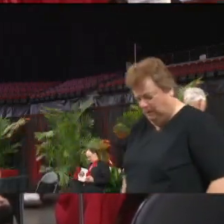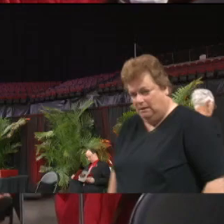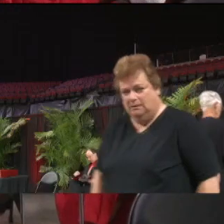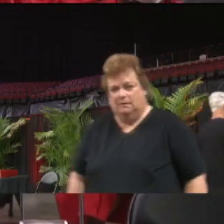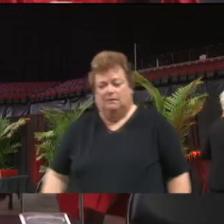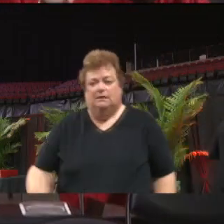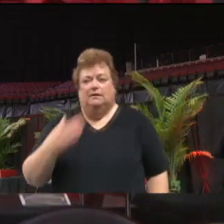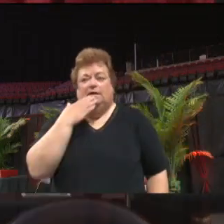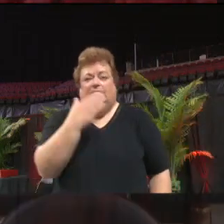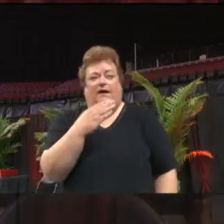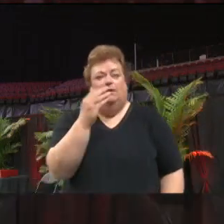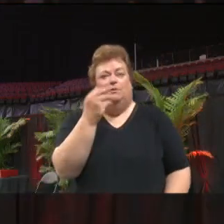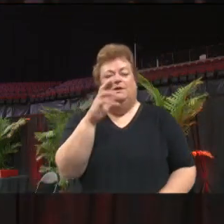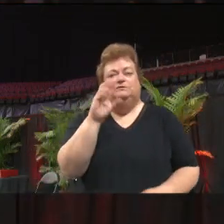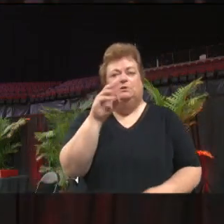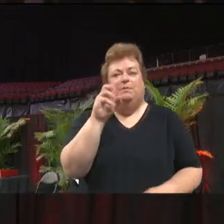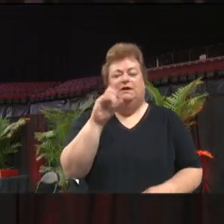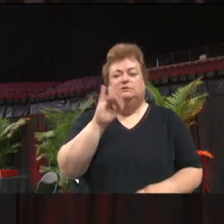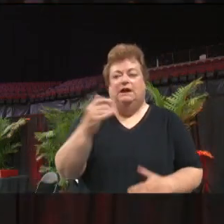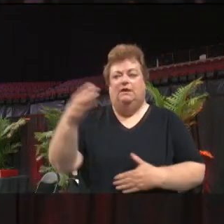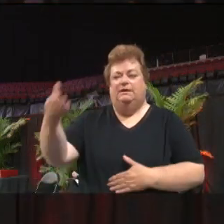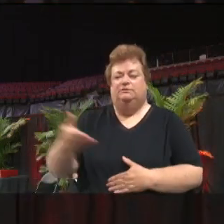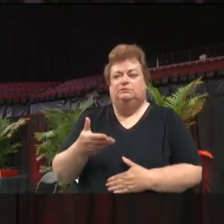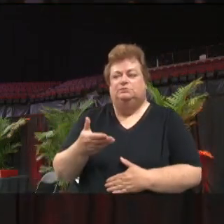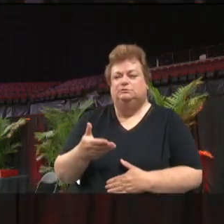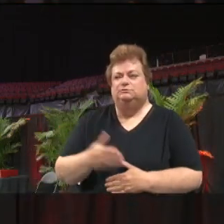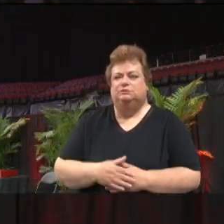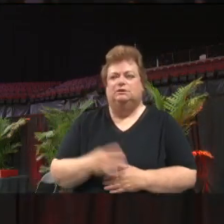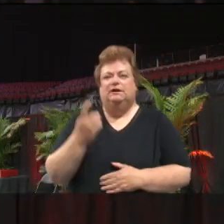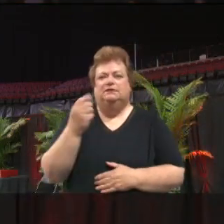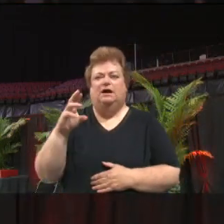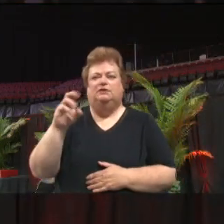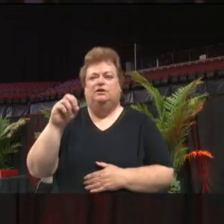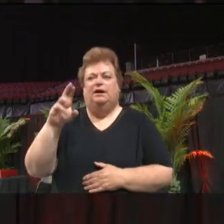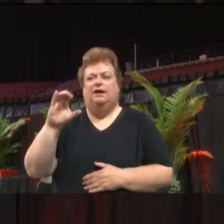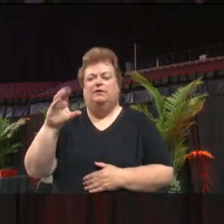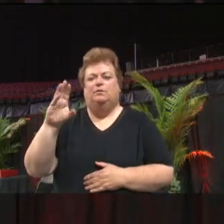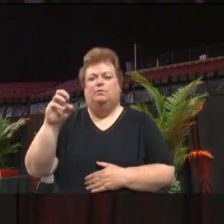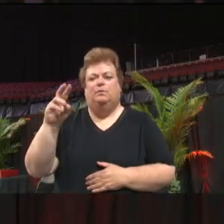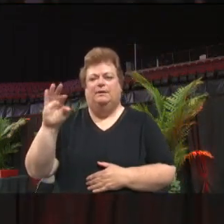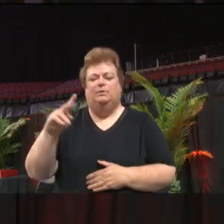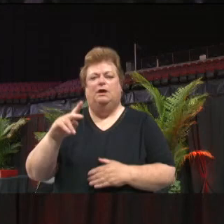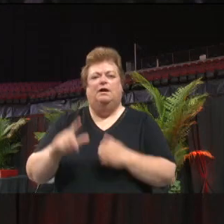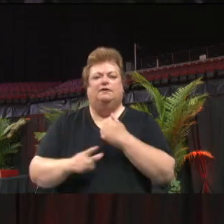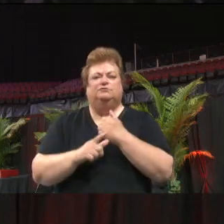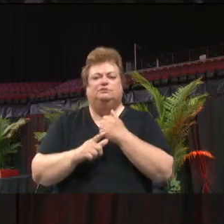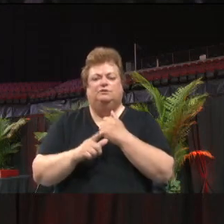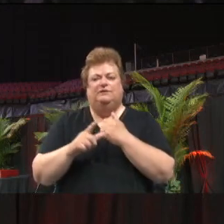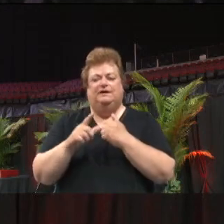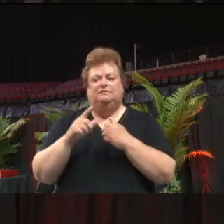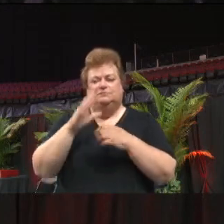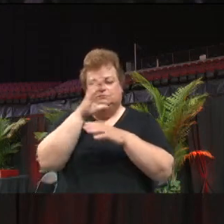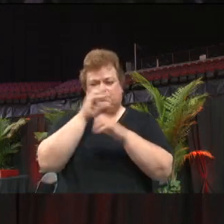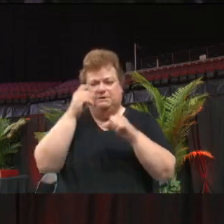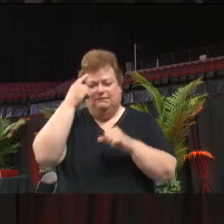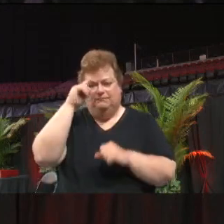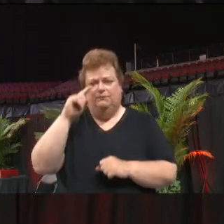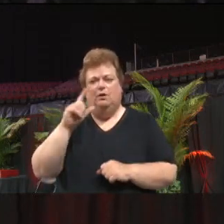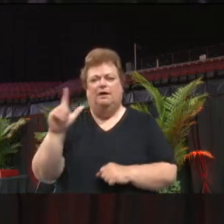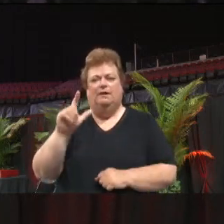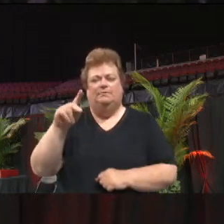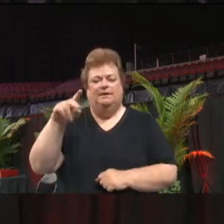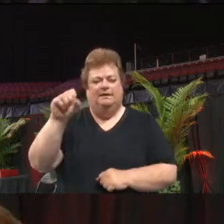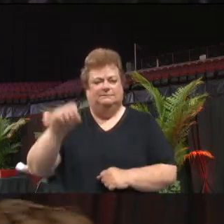Thank you, Mr. Boswell. Now I'd like to introduce Dr. Eric Weber, Associate Superintendent for Lincoln Public Schools.